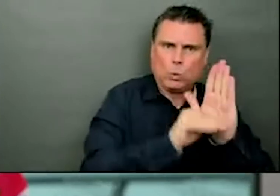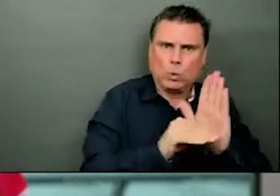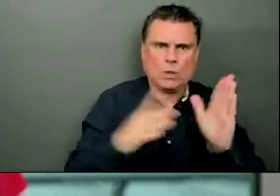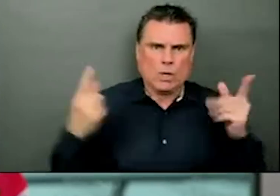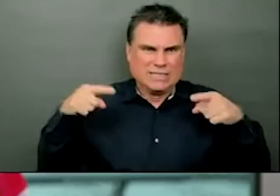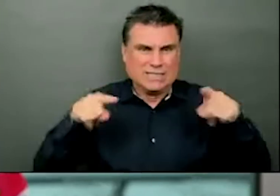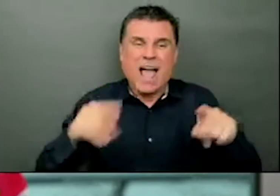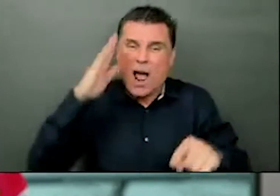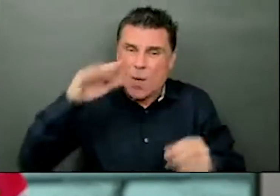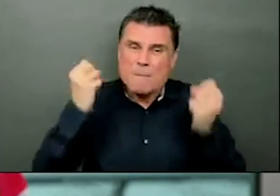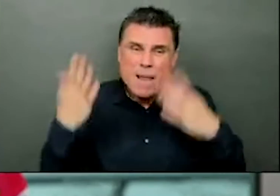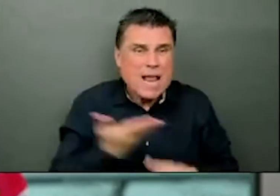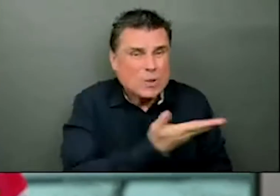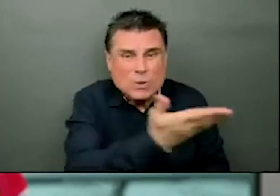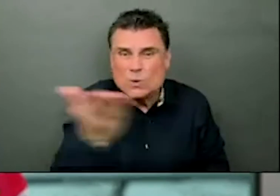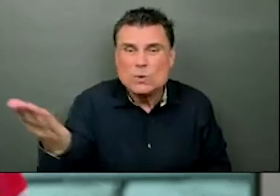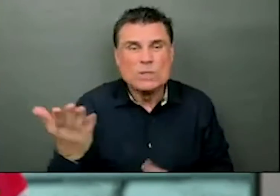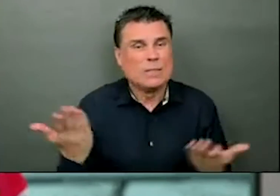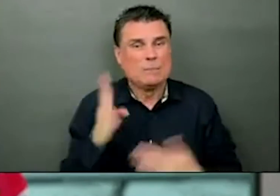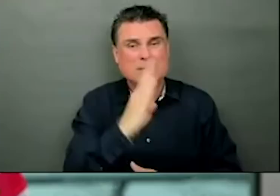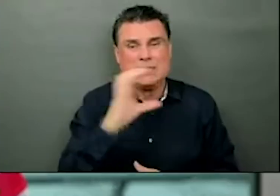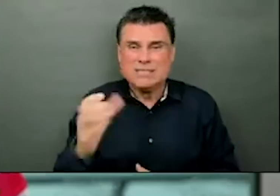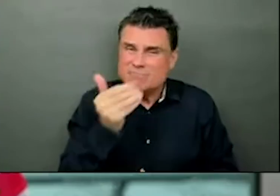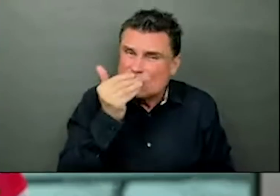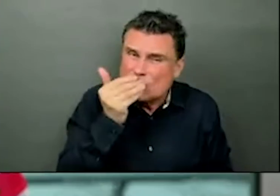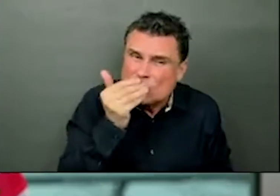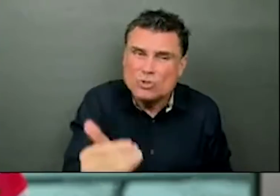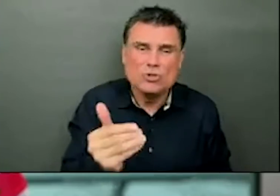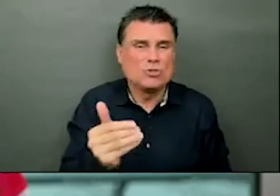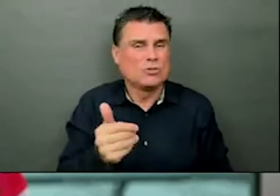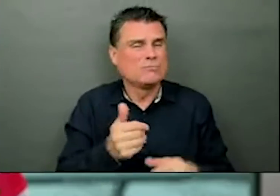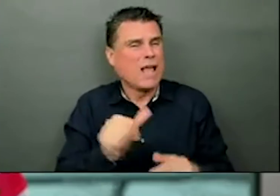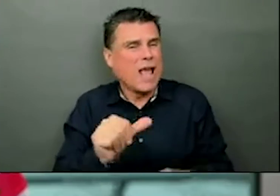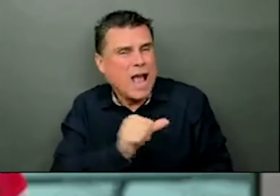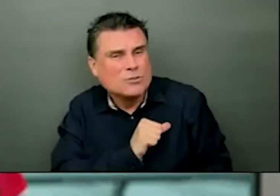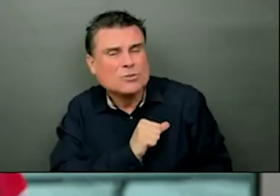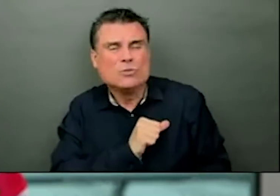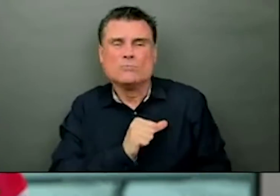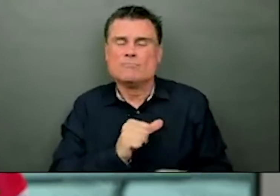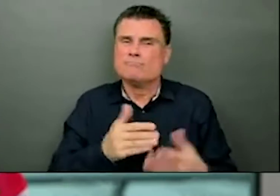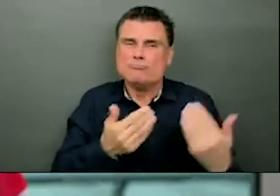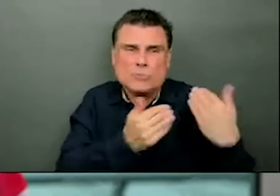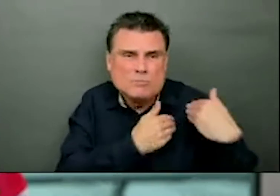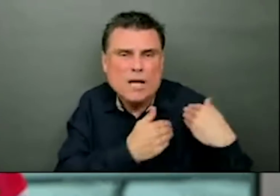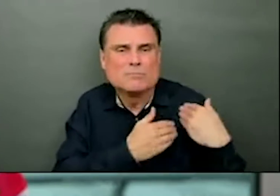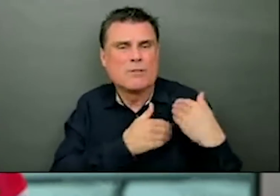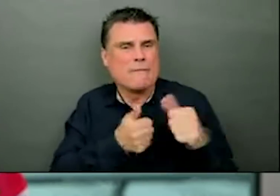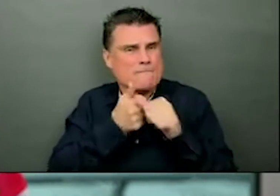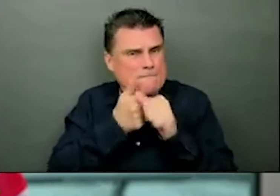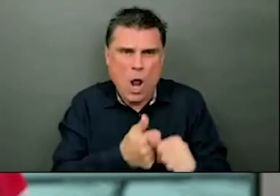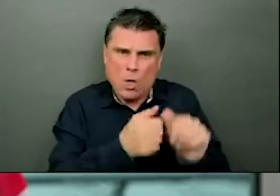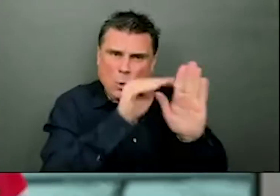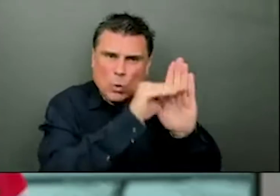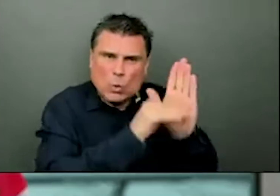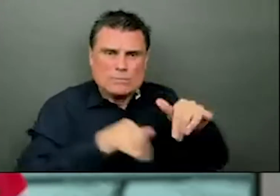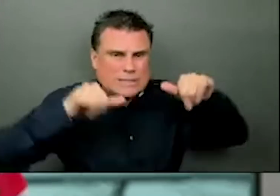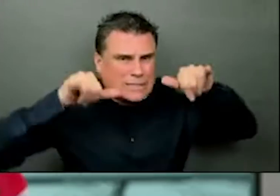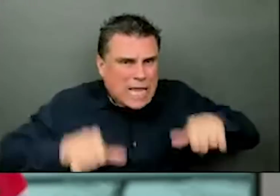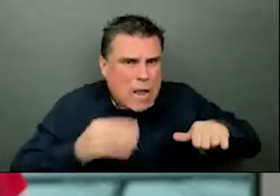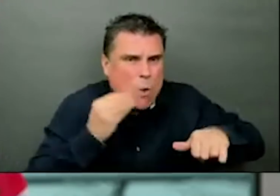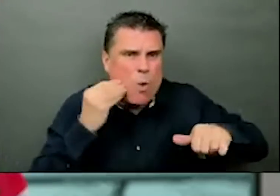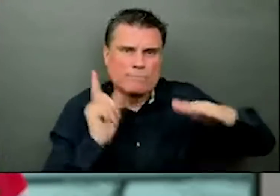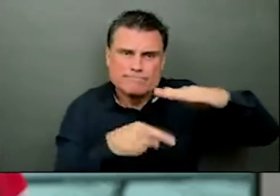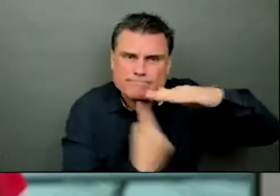doing their part every day. And you've chosen things like fewer faces and fewer